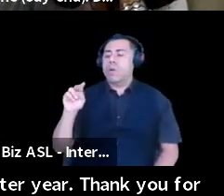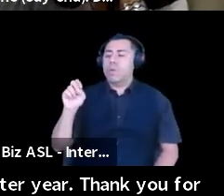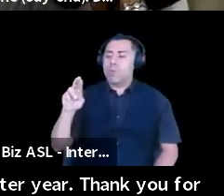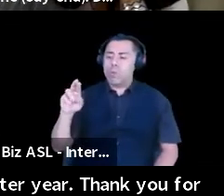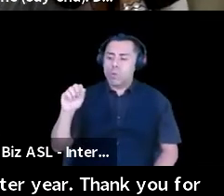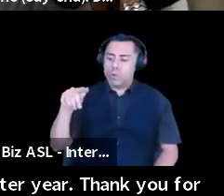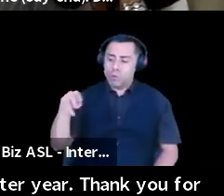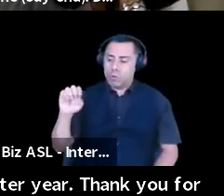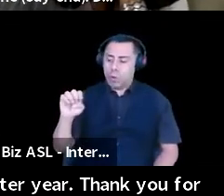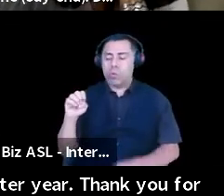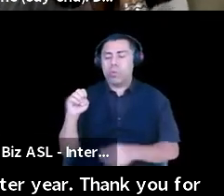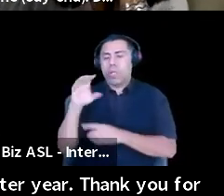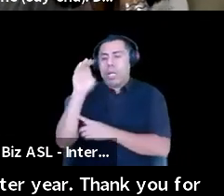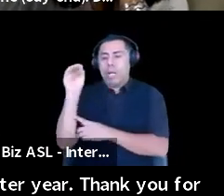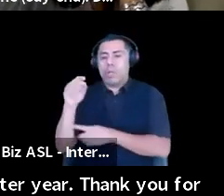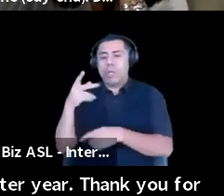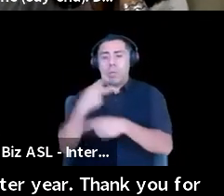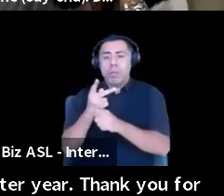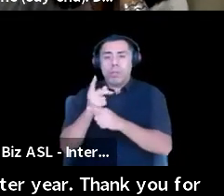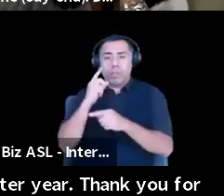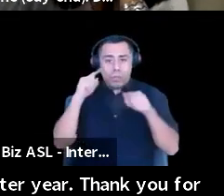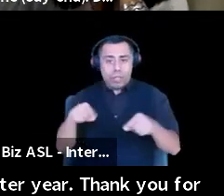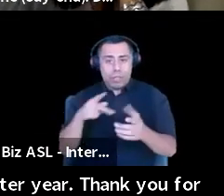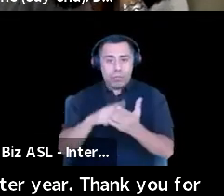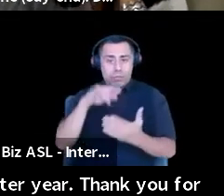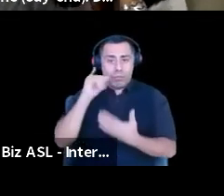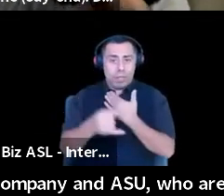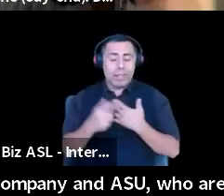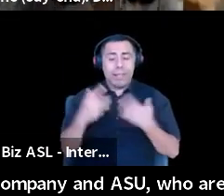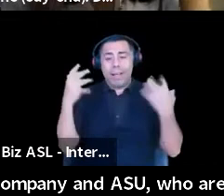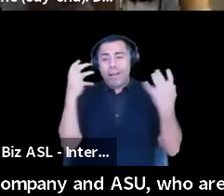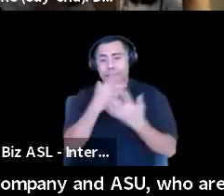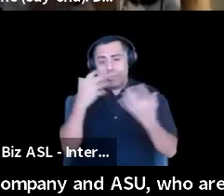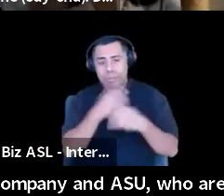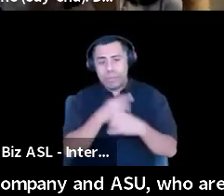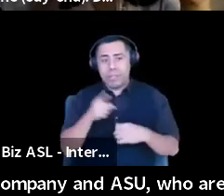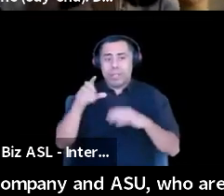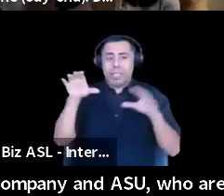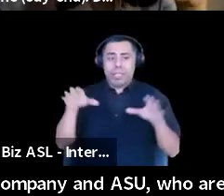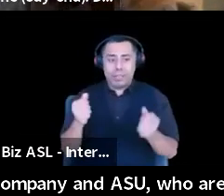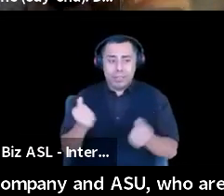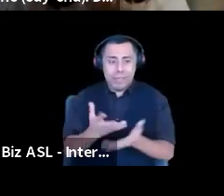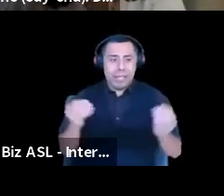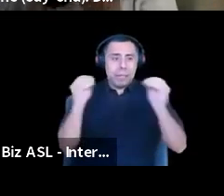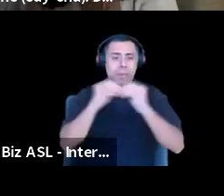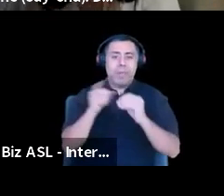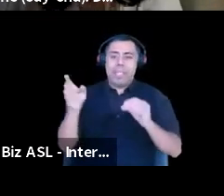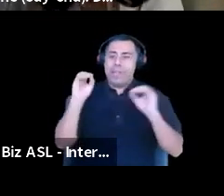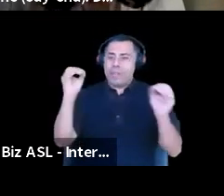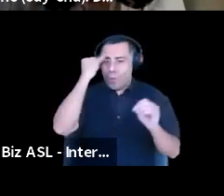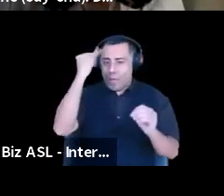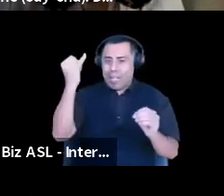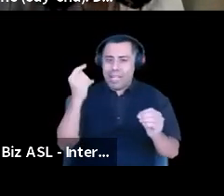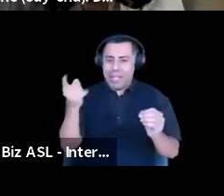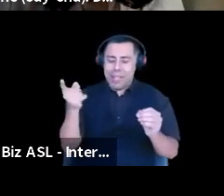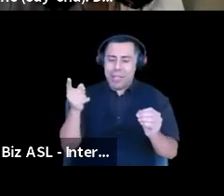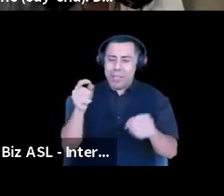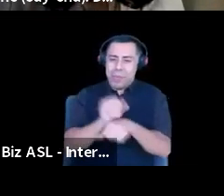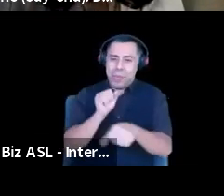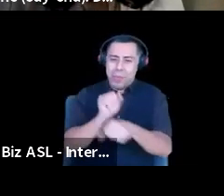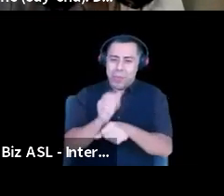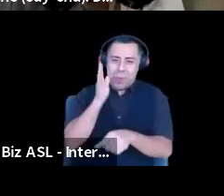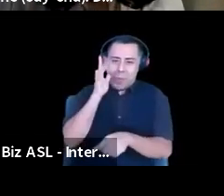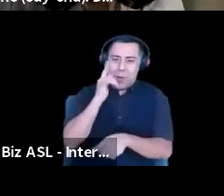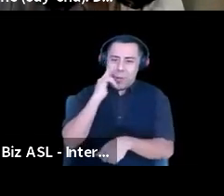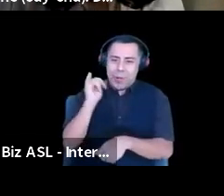were incredible. They did everything and more. Gammage had no idea what they're getting into, and they did it. It was incredible. Michael